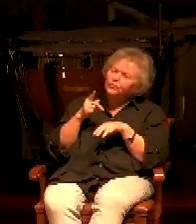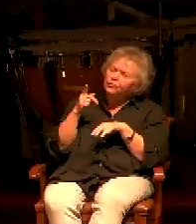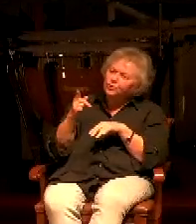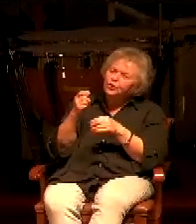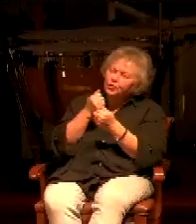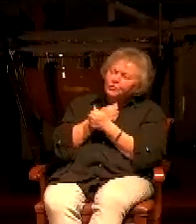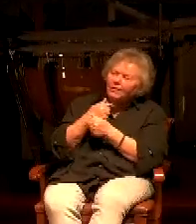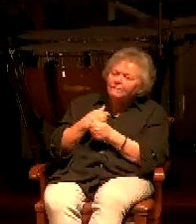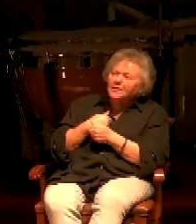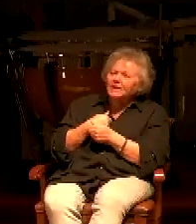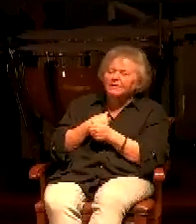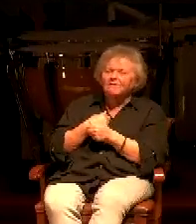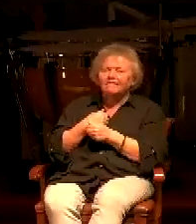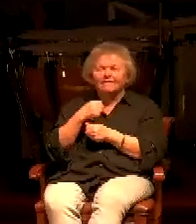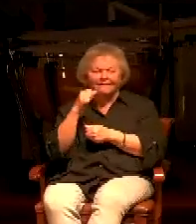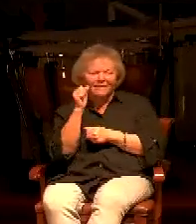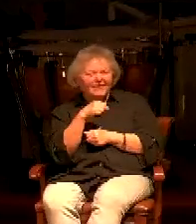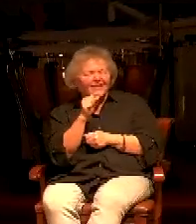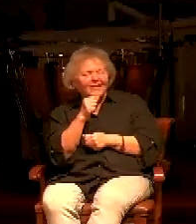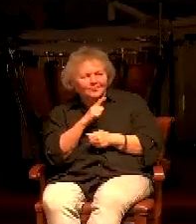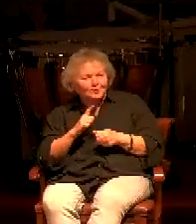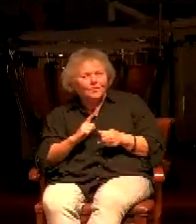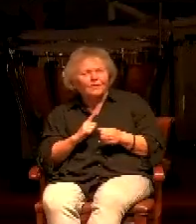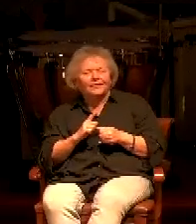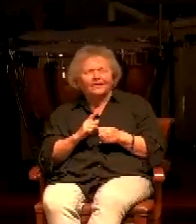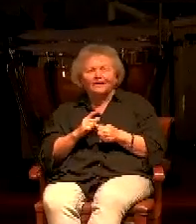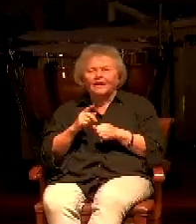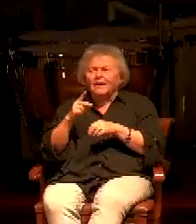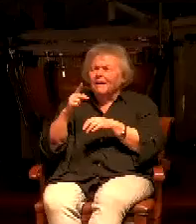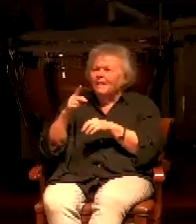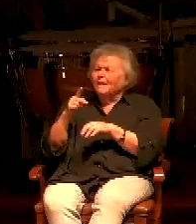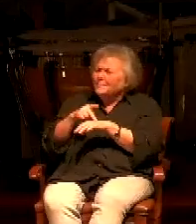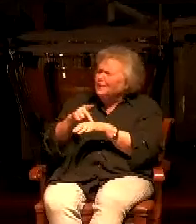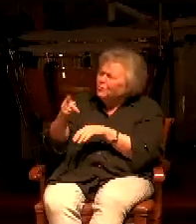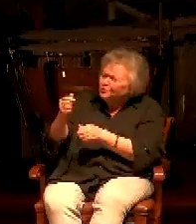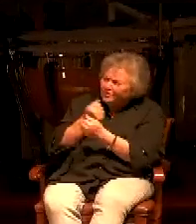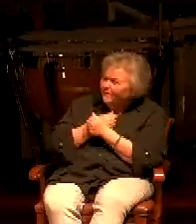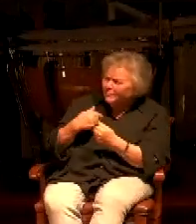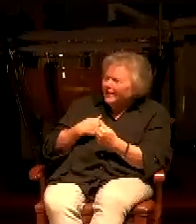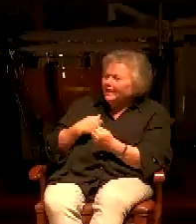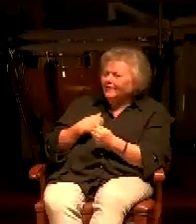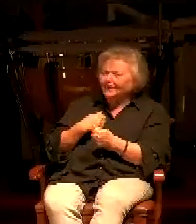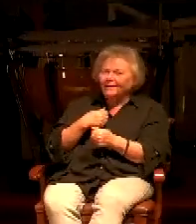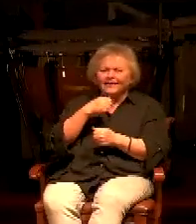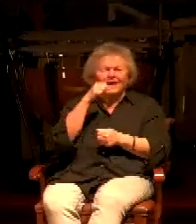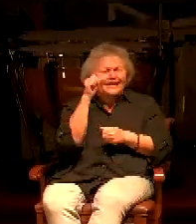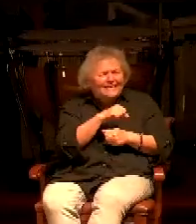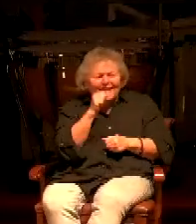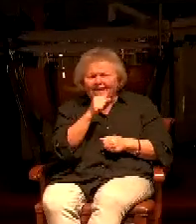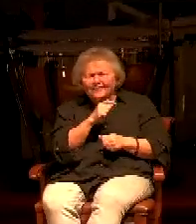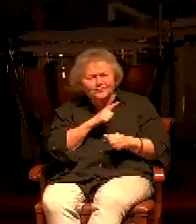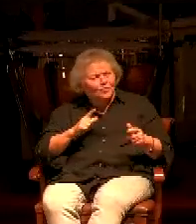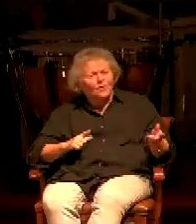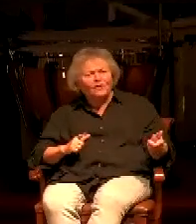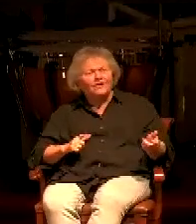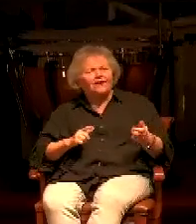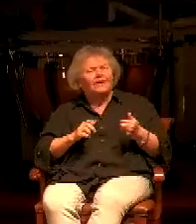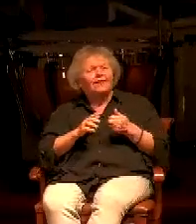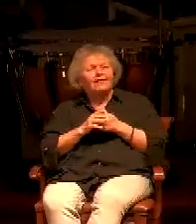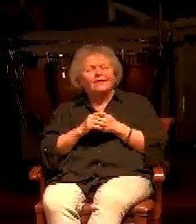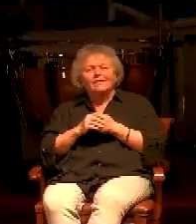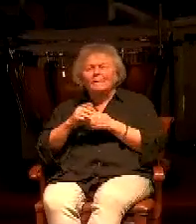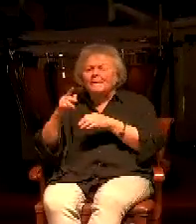Lord." "Peter, do you love me?" "Yes, Lord." "Peter, do you love